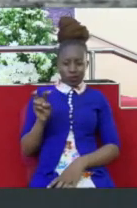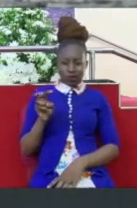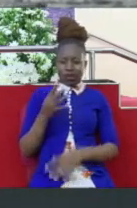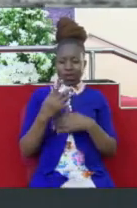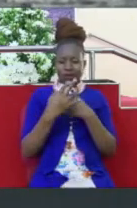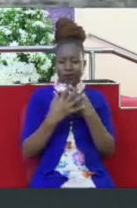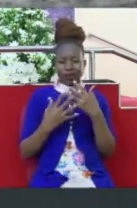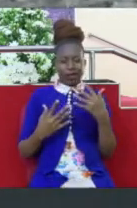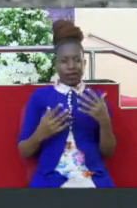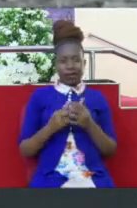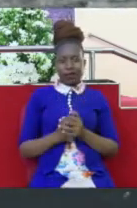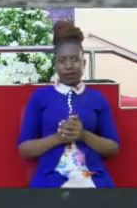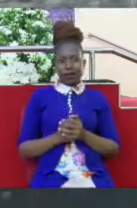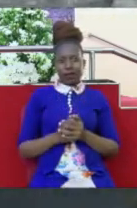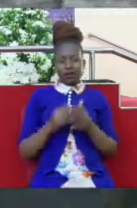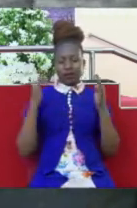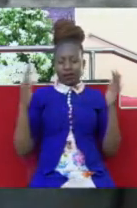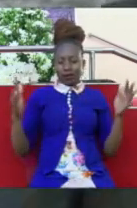me.